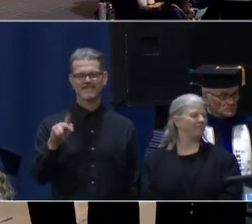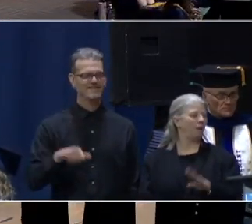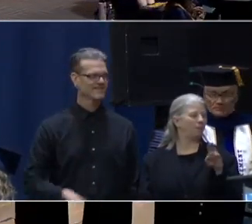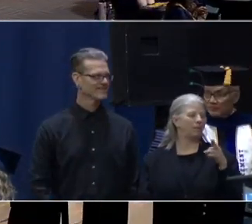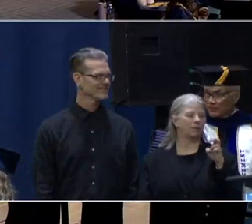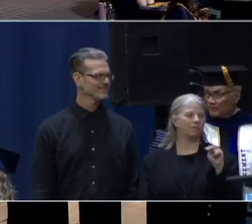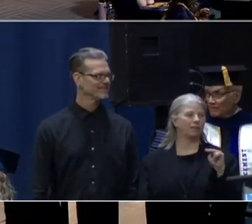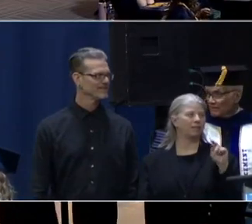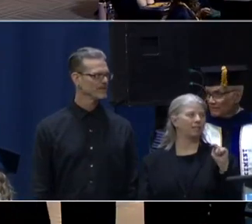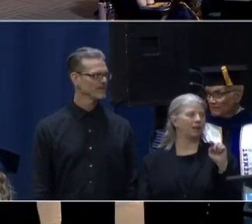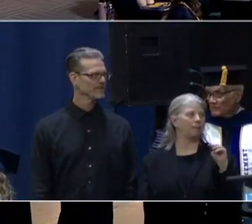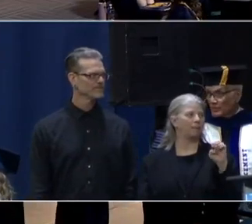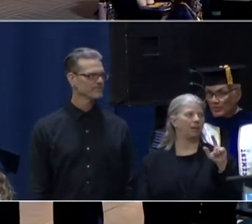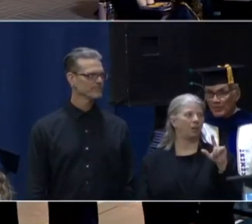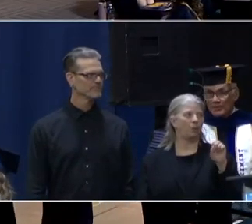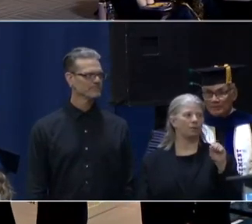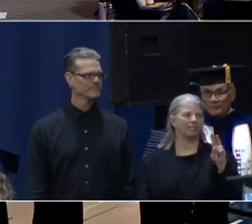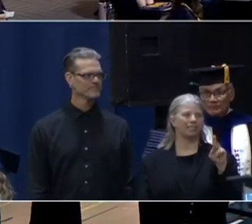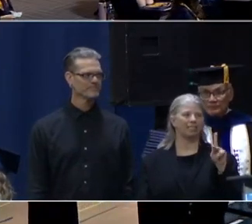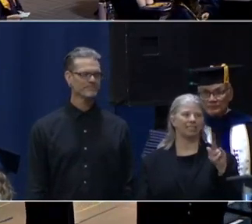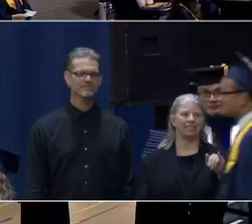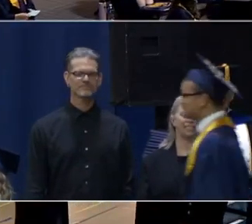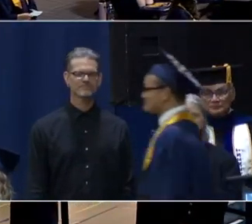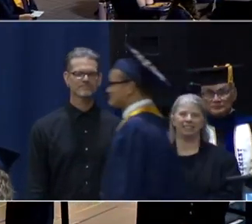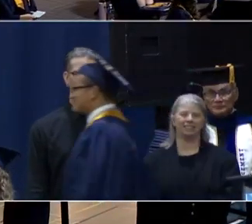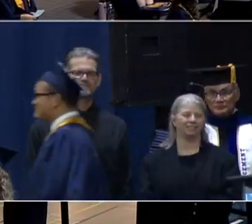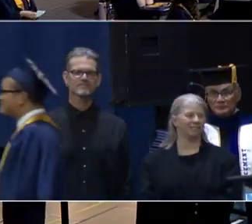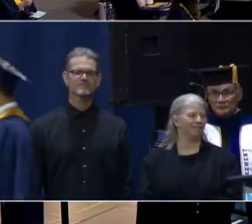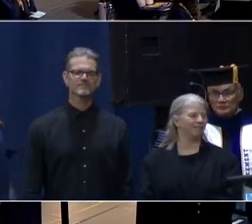Benjamin T. Molesky.